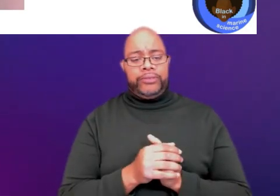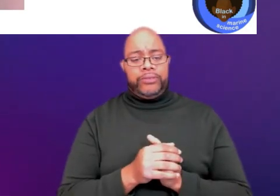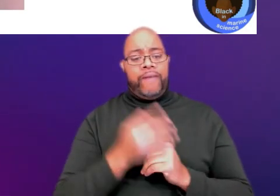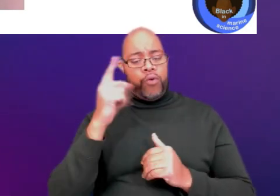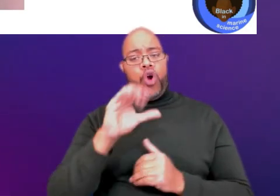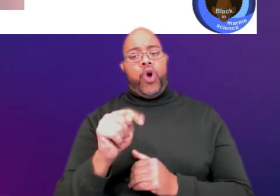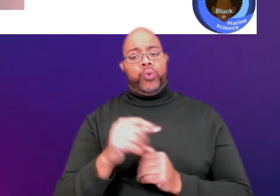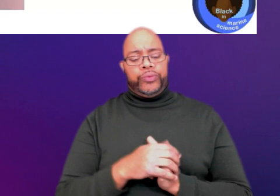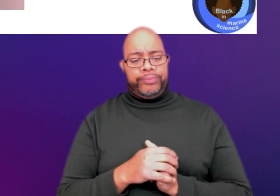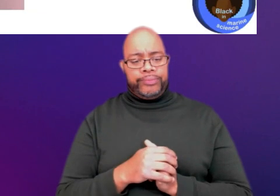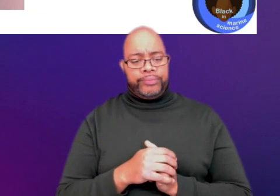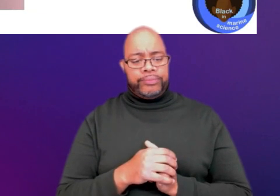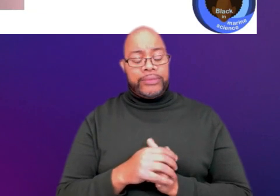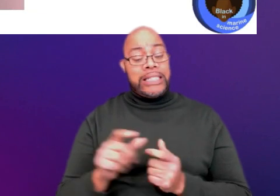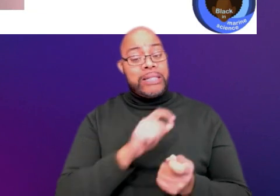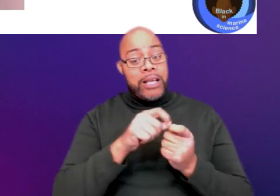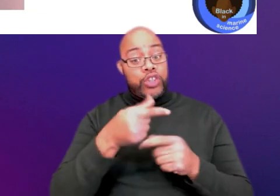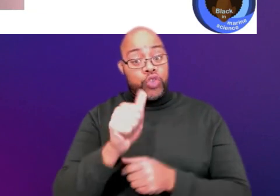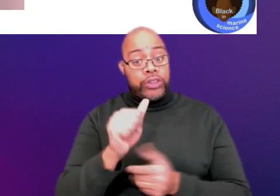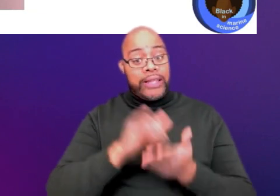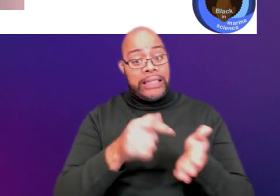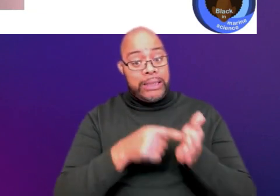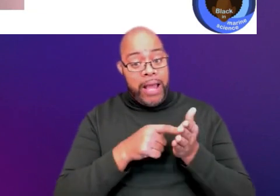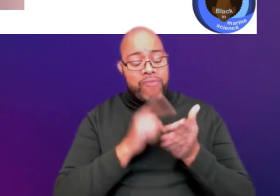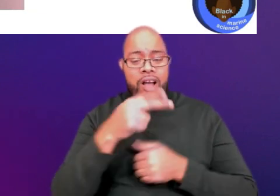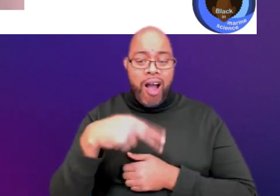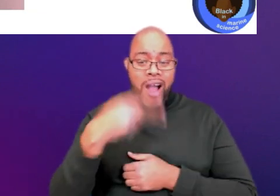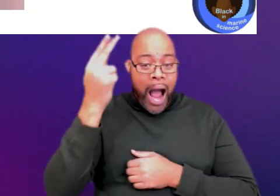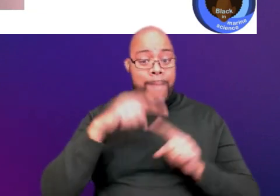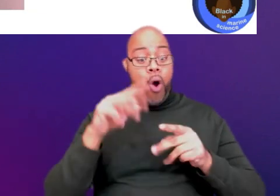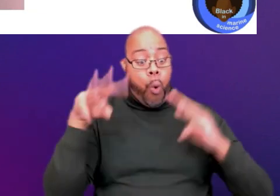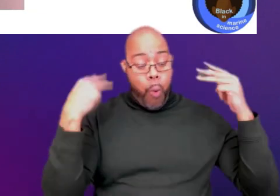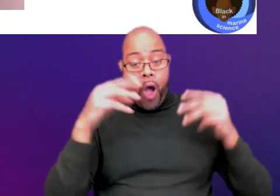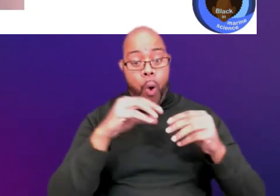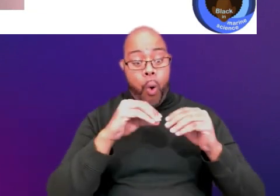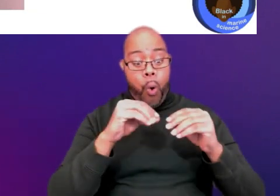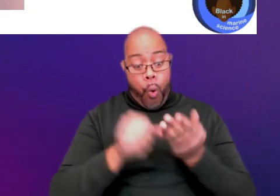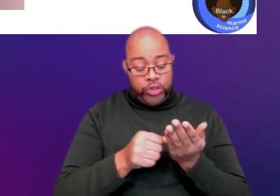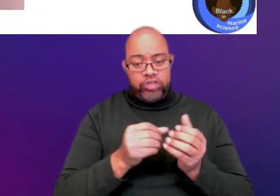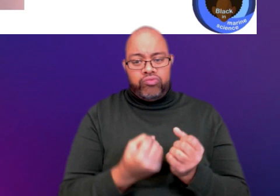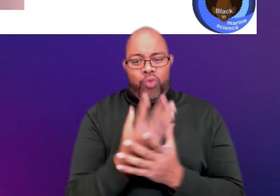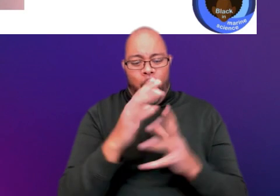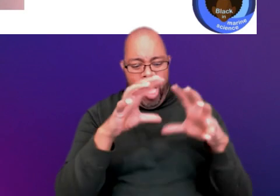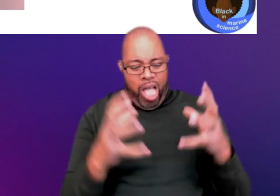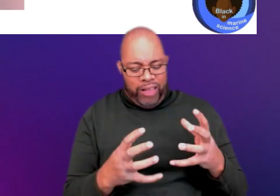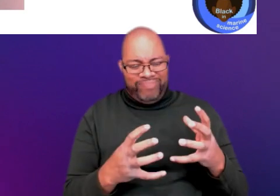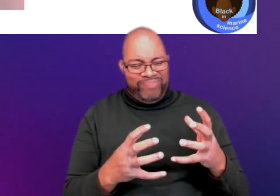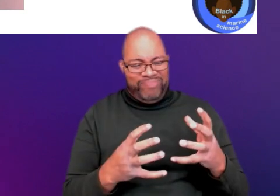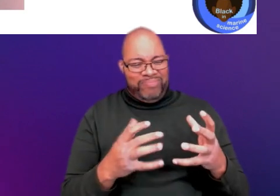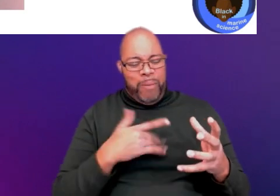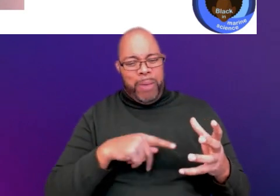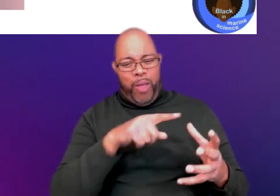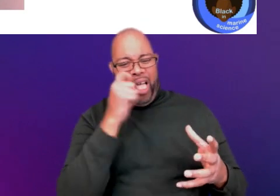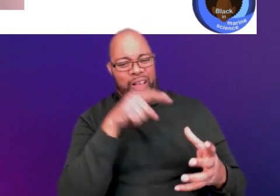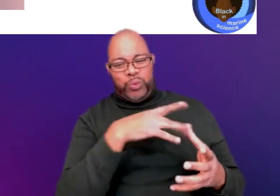the coast, especially in Georgia where the demand is high, but wild oysters grow in clumps and aren't preferred by